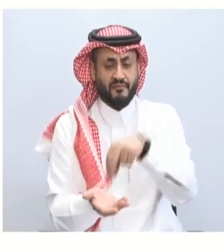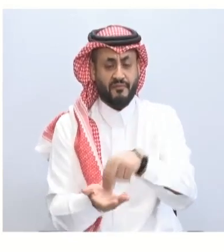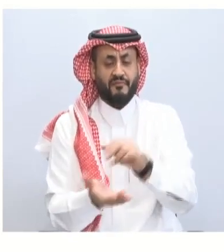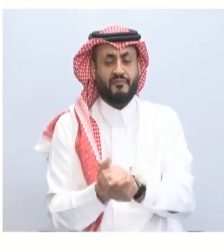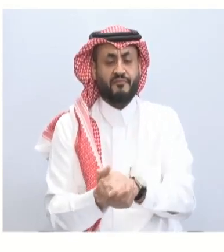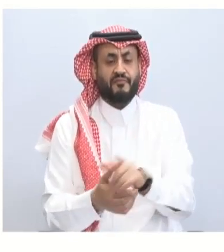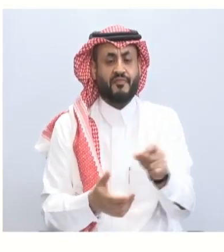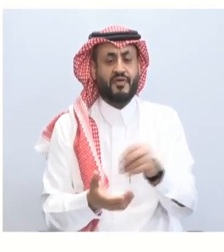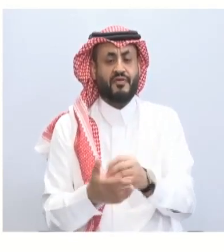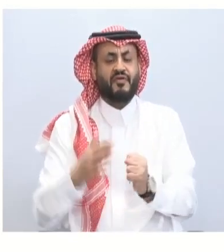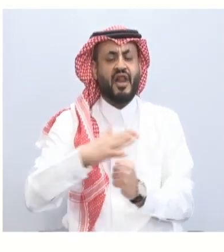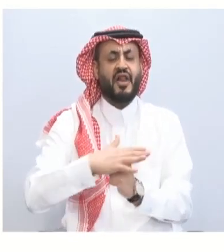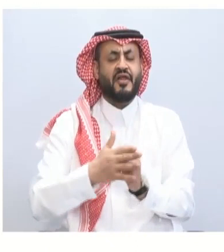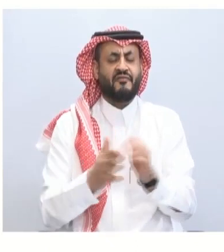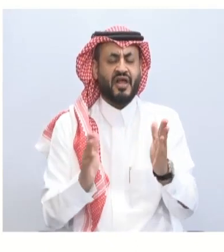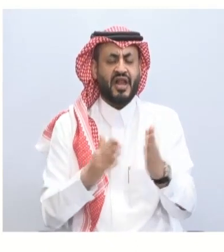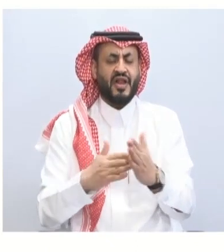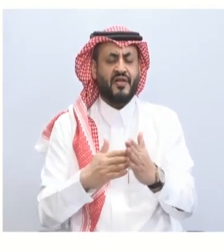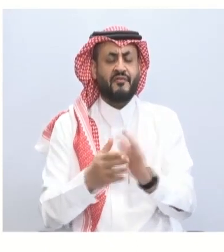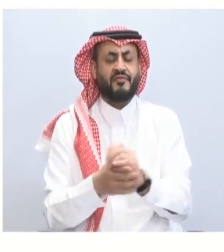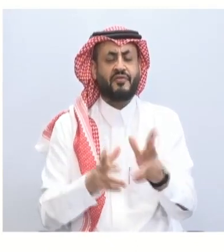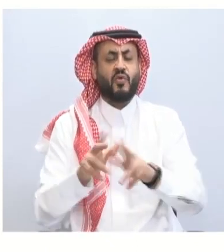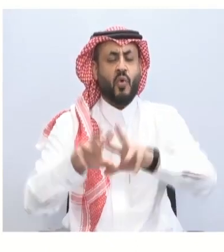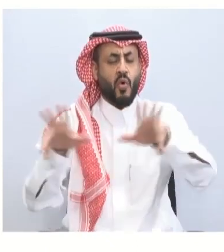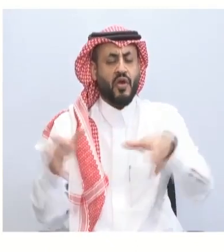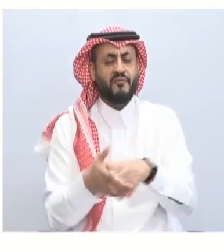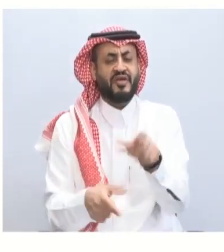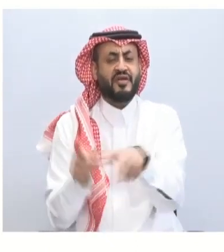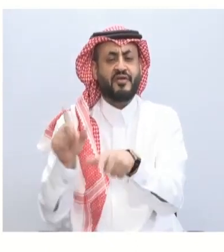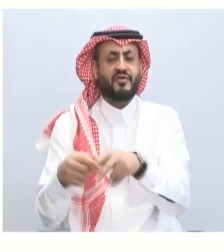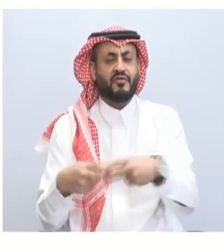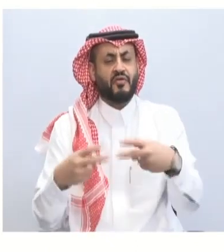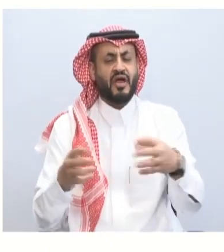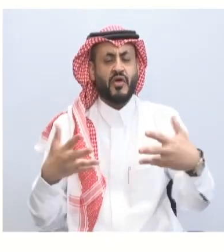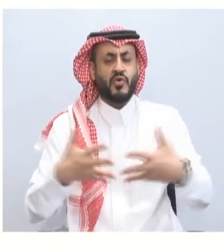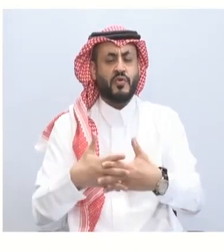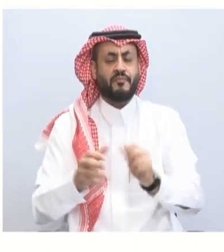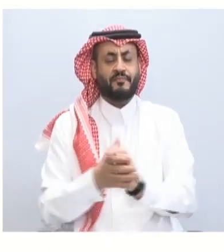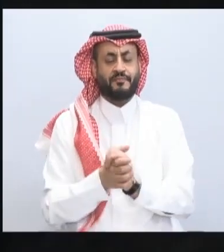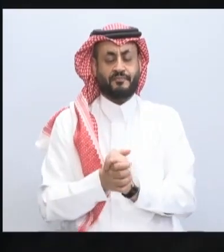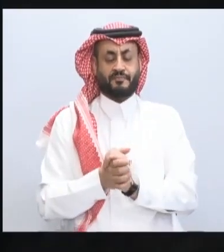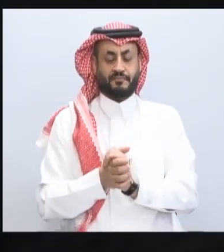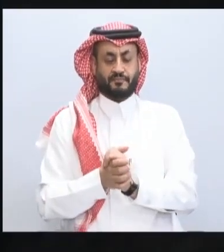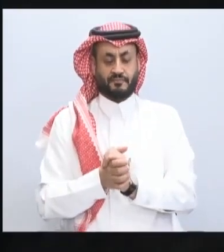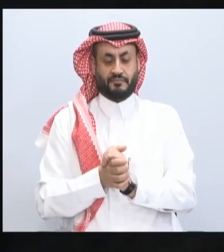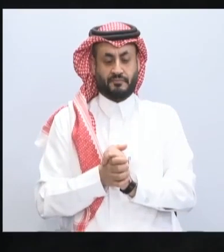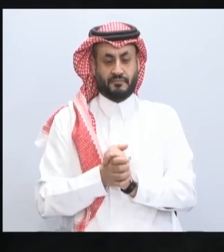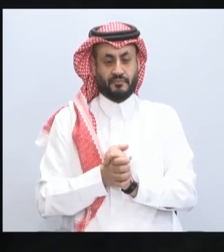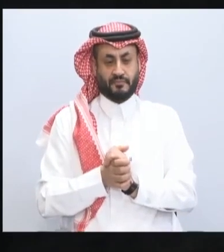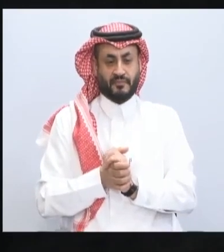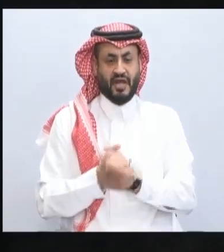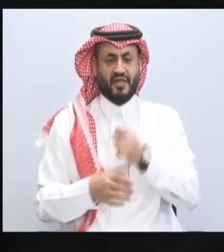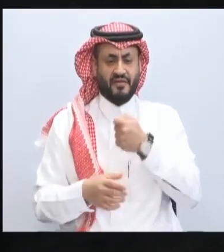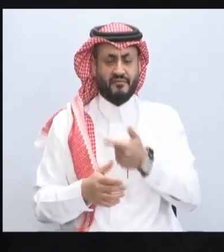As funding was limited, not all project participants were able to join. Okay, so it's easy